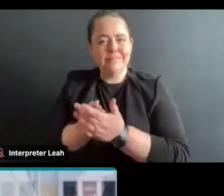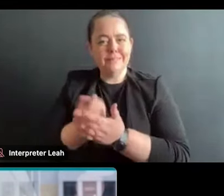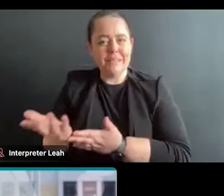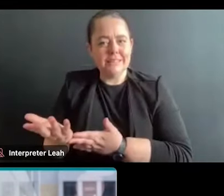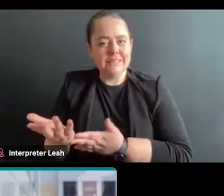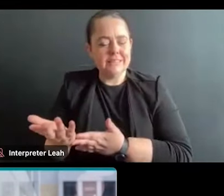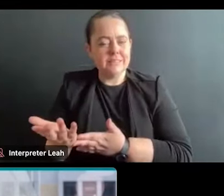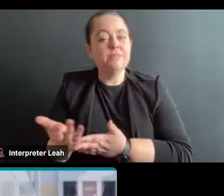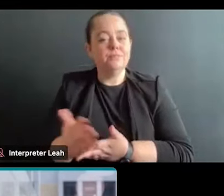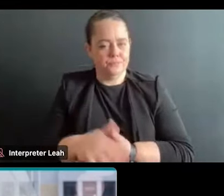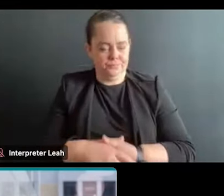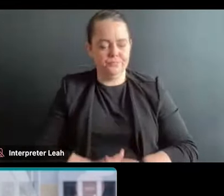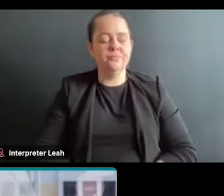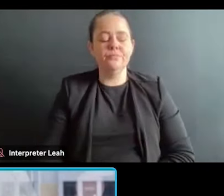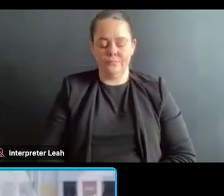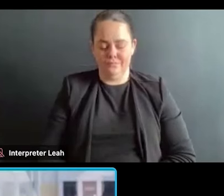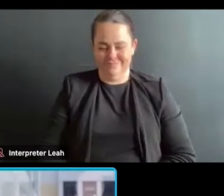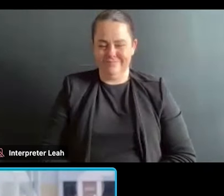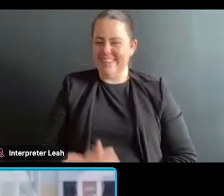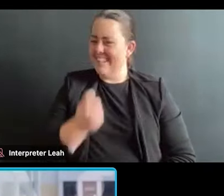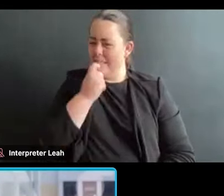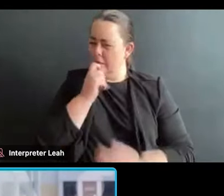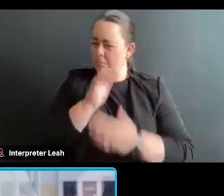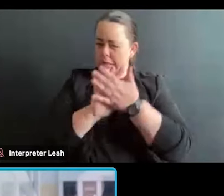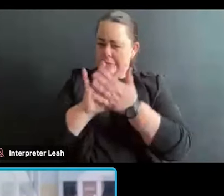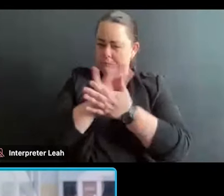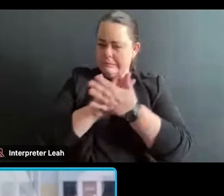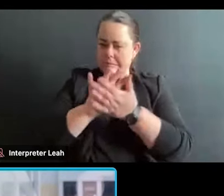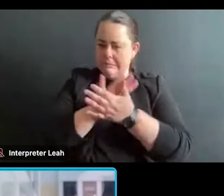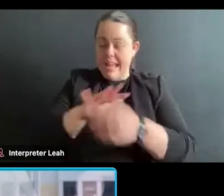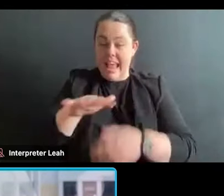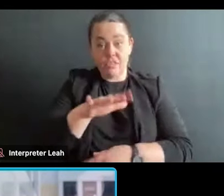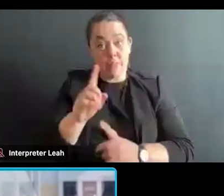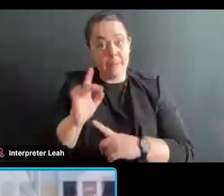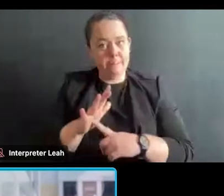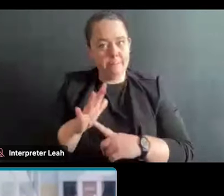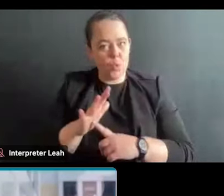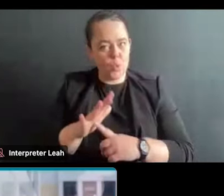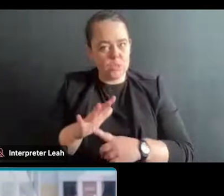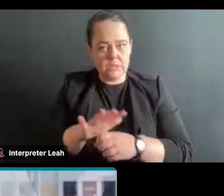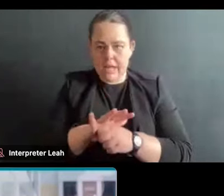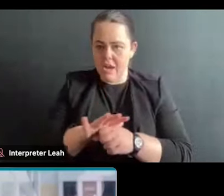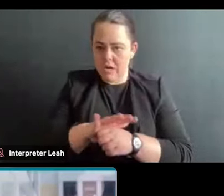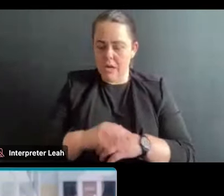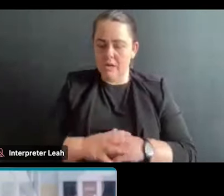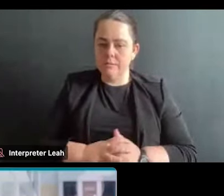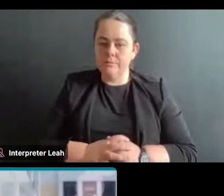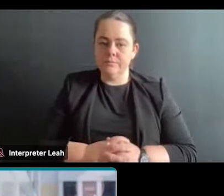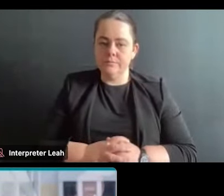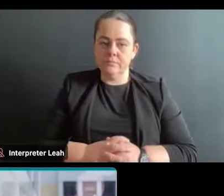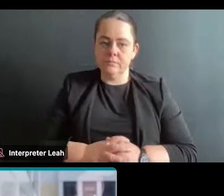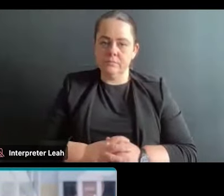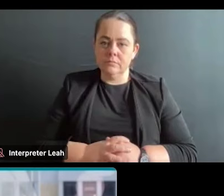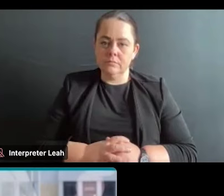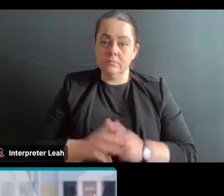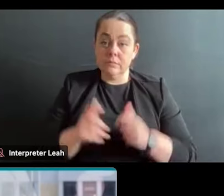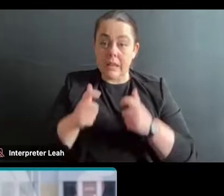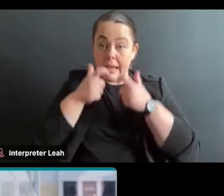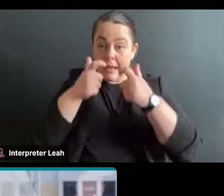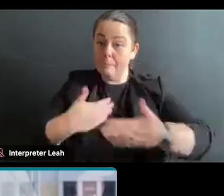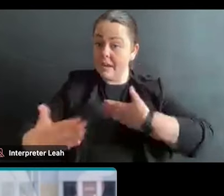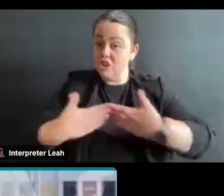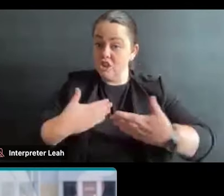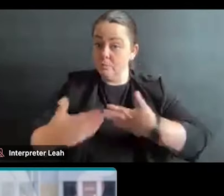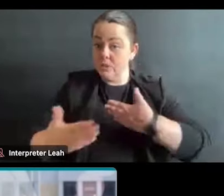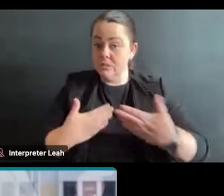management is one of these grey areas, and probably a really fairly significant one, because obviously the care manager could well be a registered nurse in many